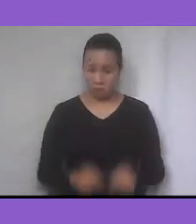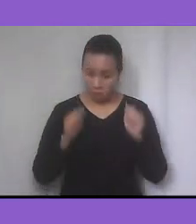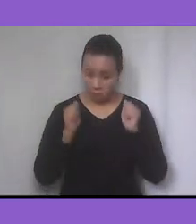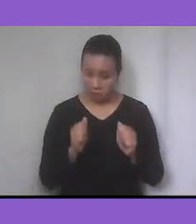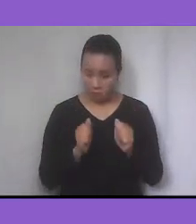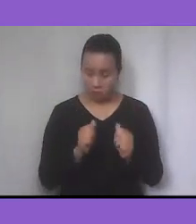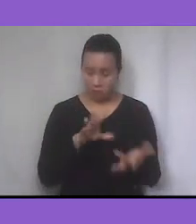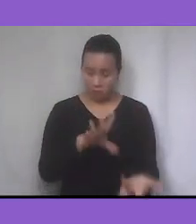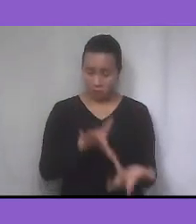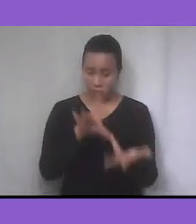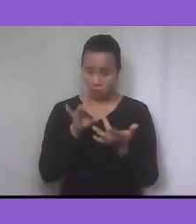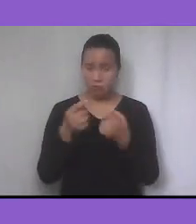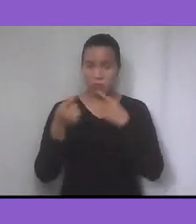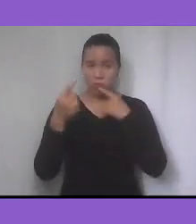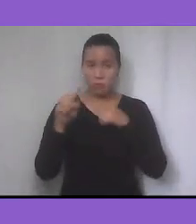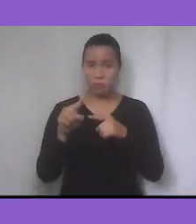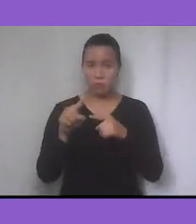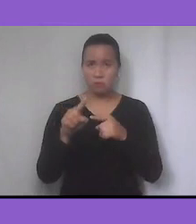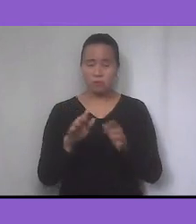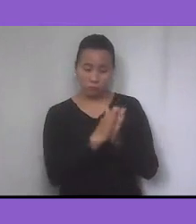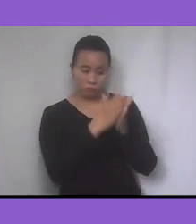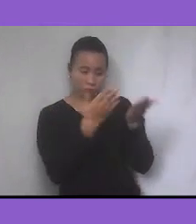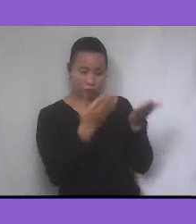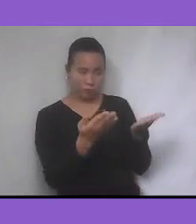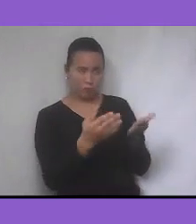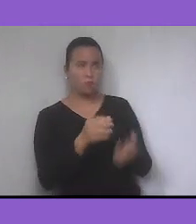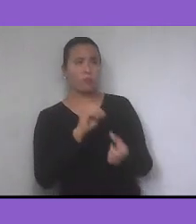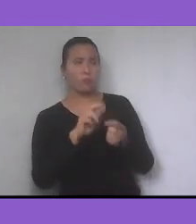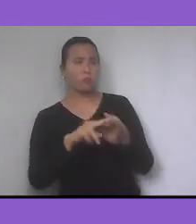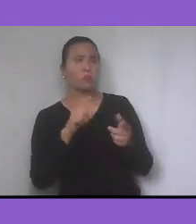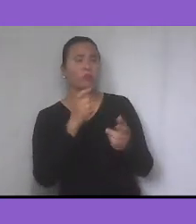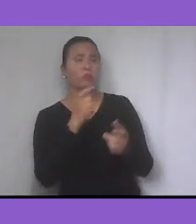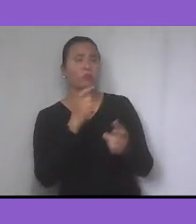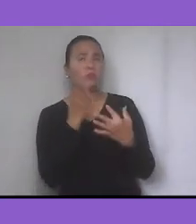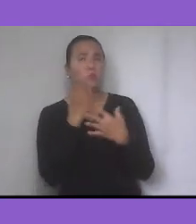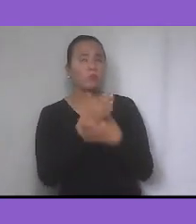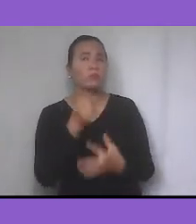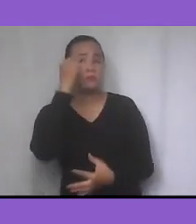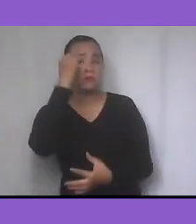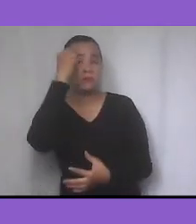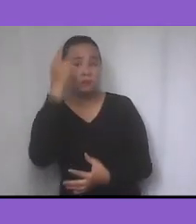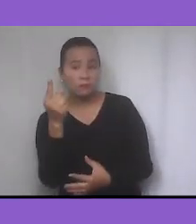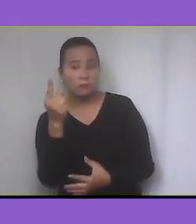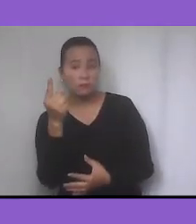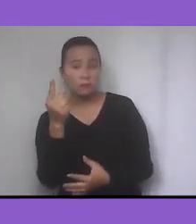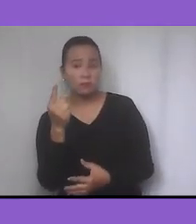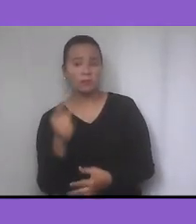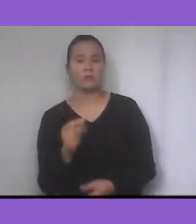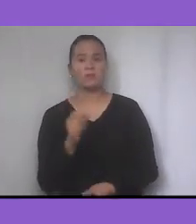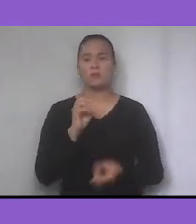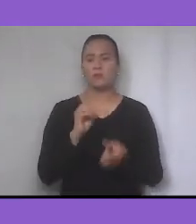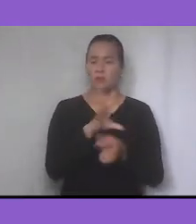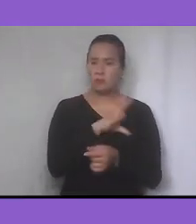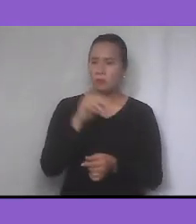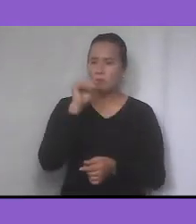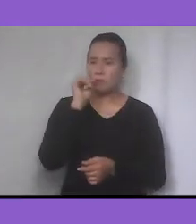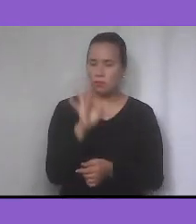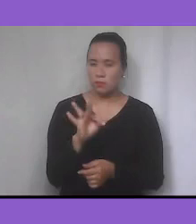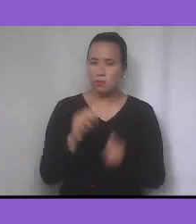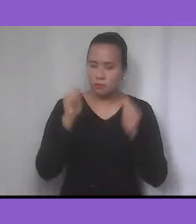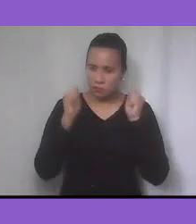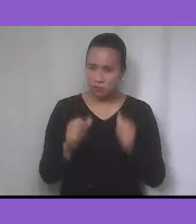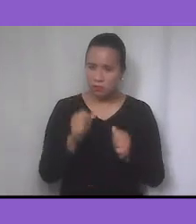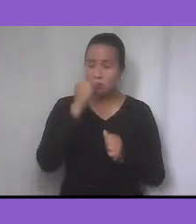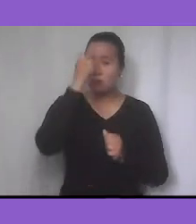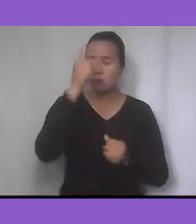head? Para madali natin siyang sagutan. At kapag kaya na nating intindihin ang kwento, we can even